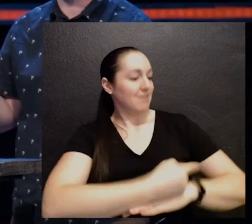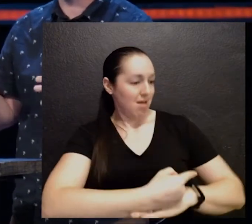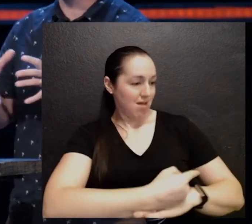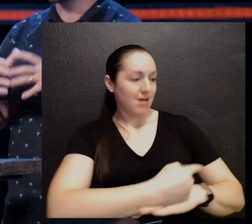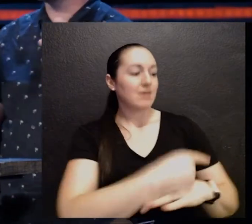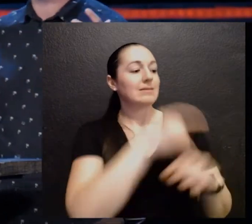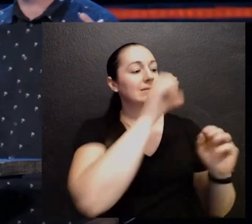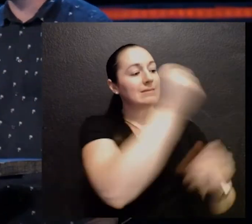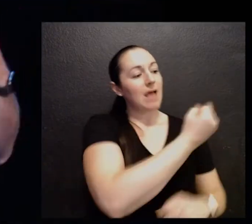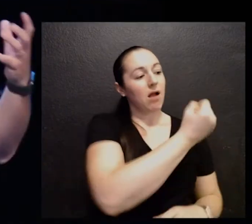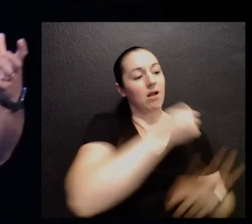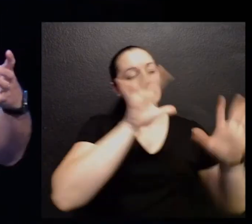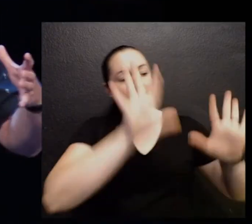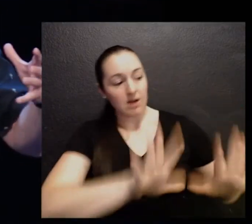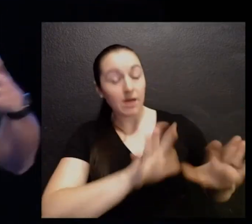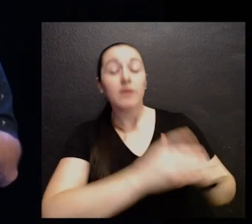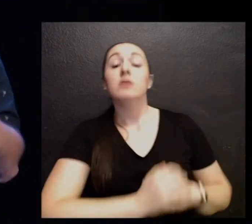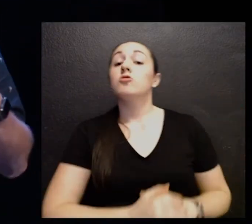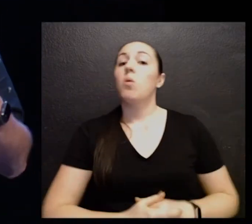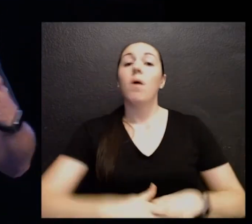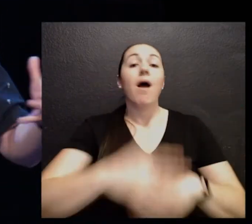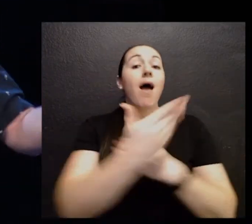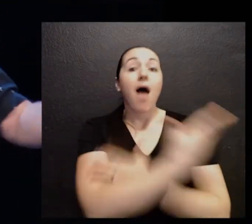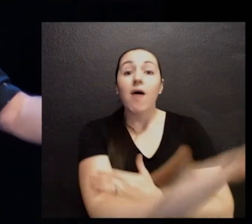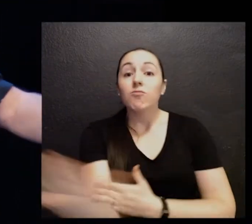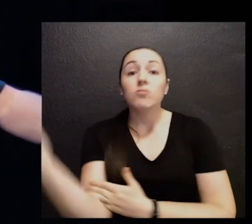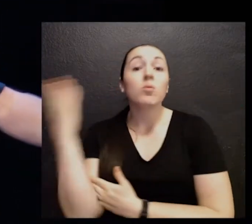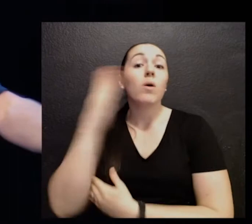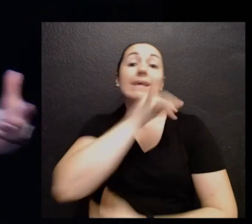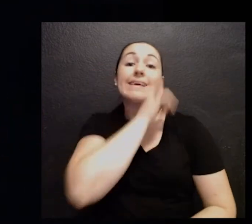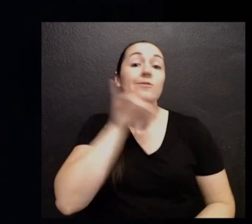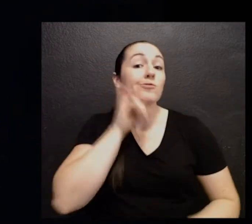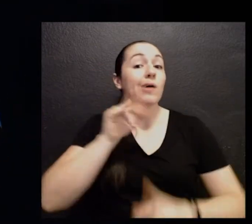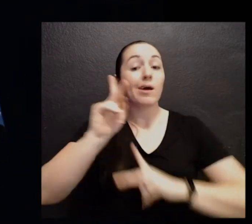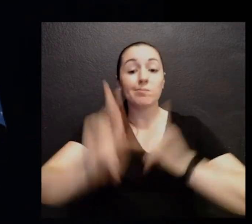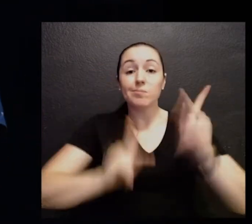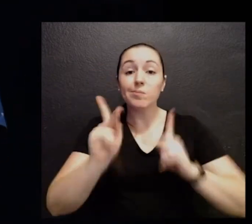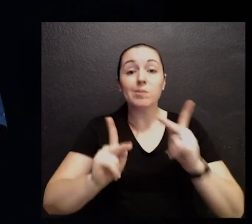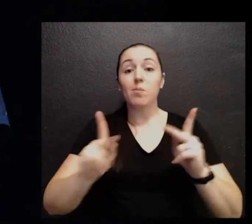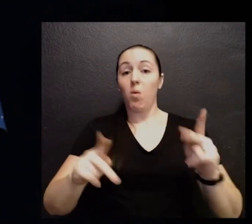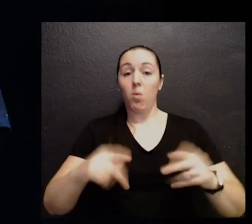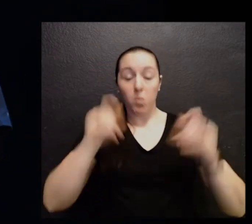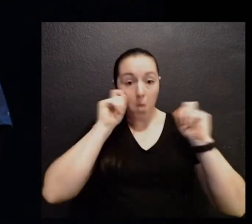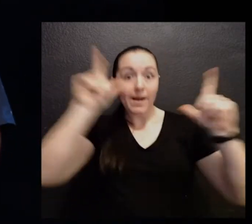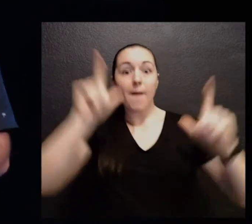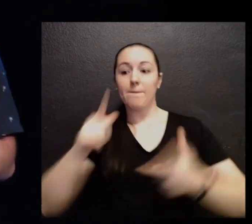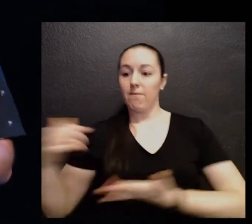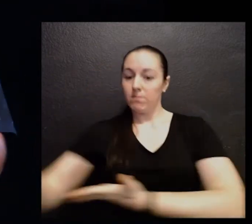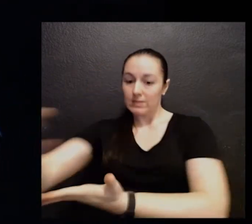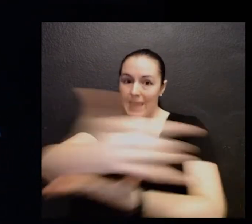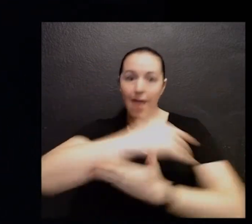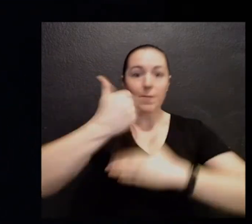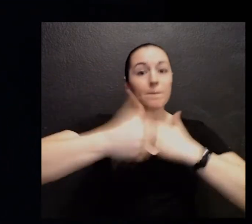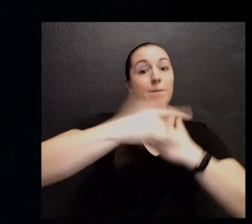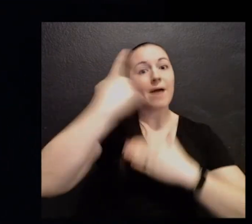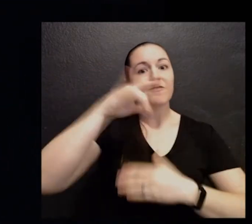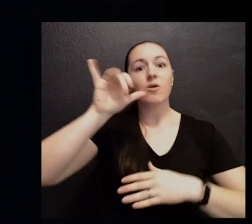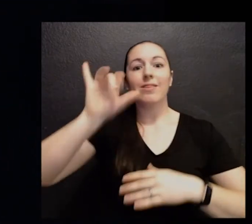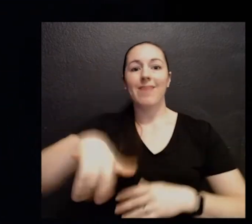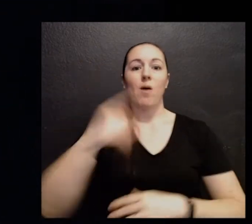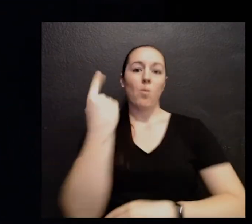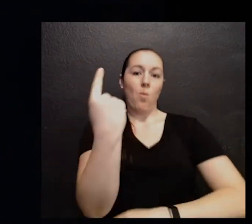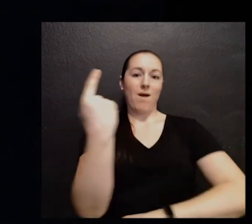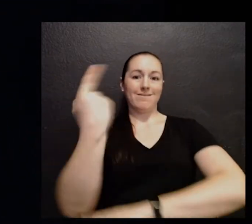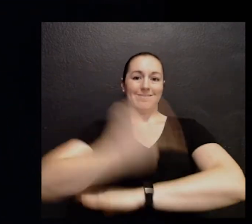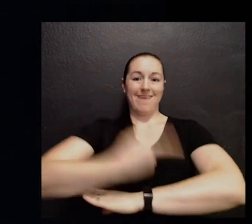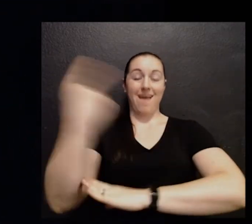from heaven. And so every single morning, the Israelites wake up and they gather enough bread for that day. And God also says, you know what? Bread